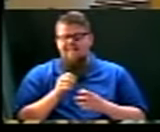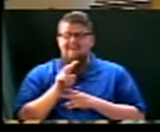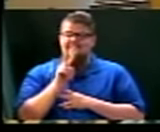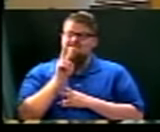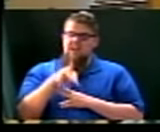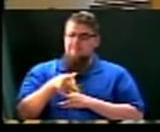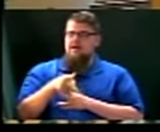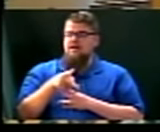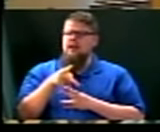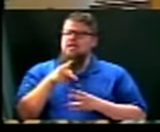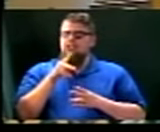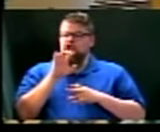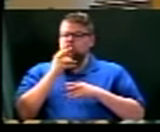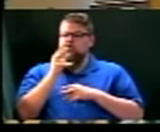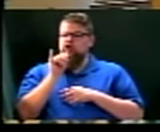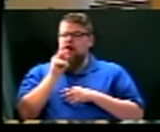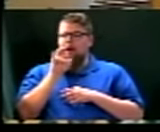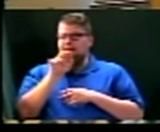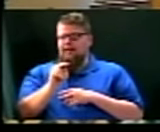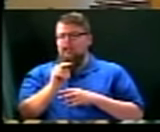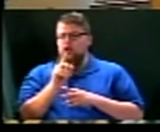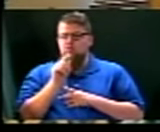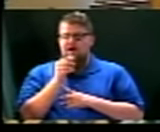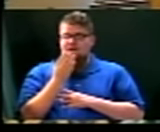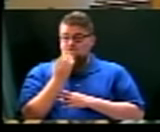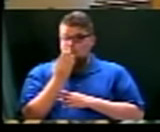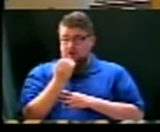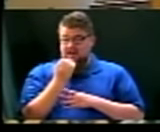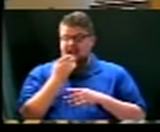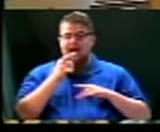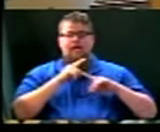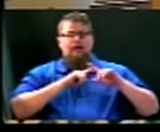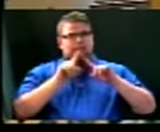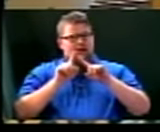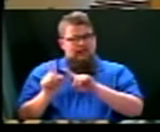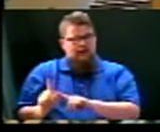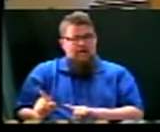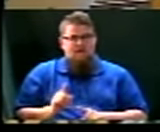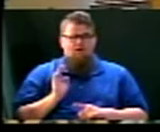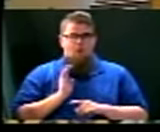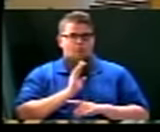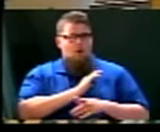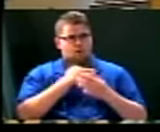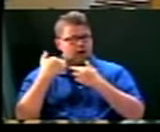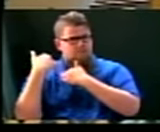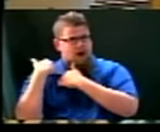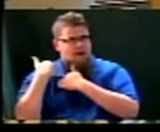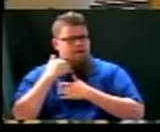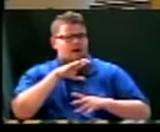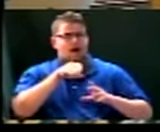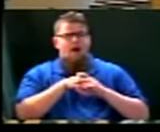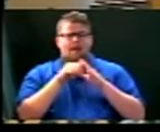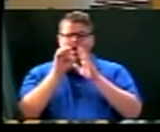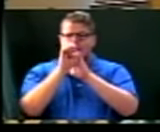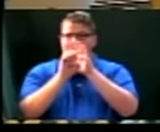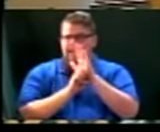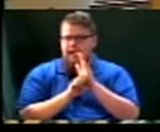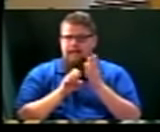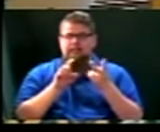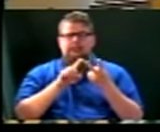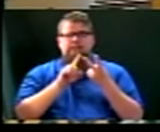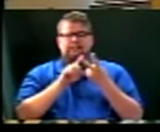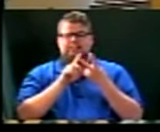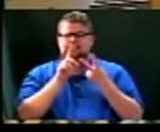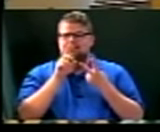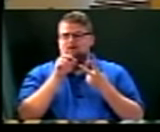in 2013-14 and has served in multiple other board roles, including the Ethics Committee, the